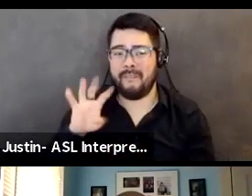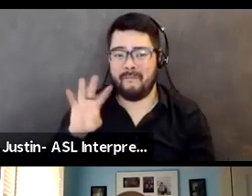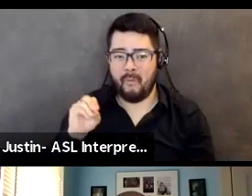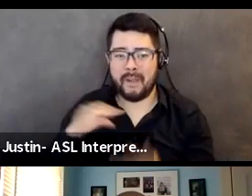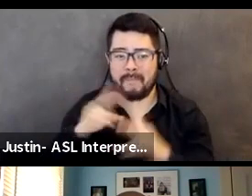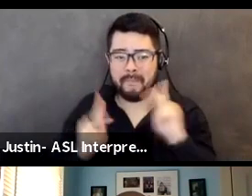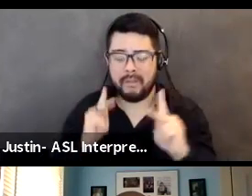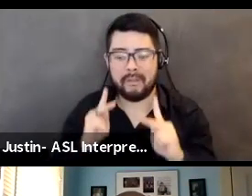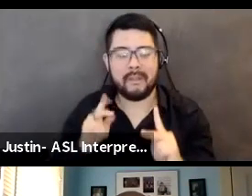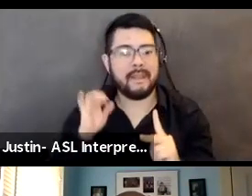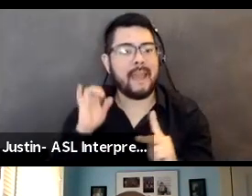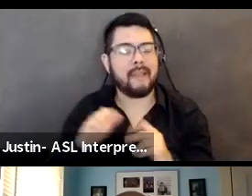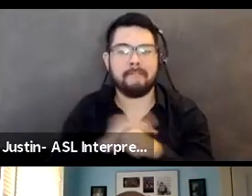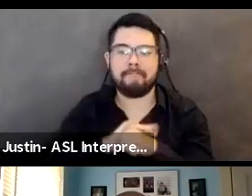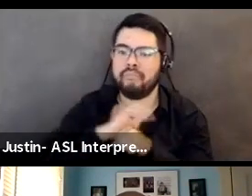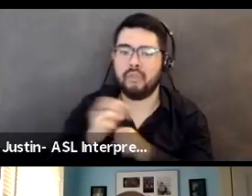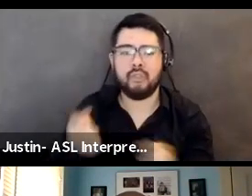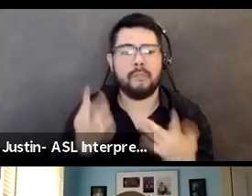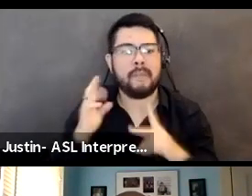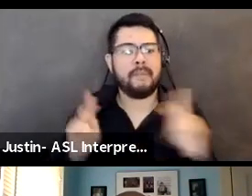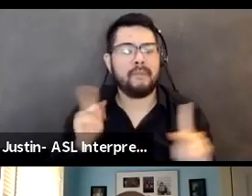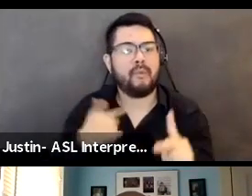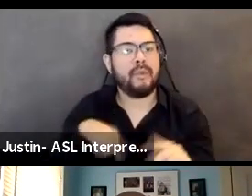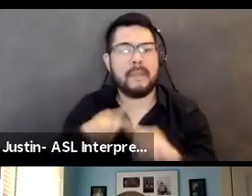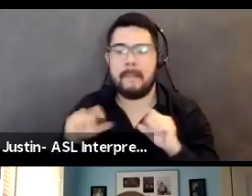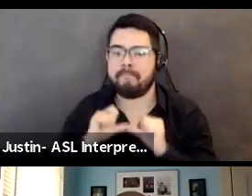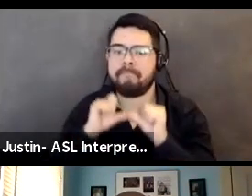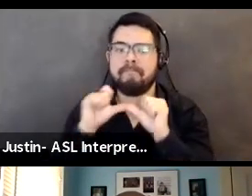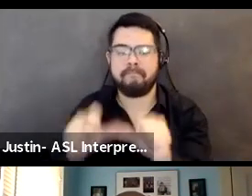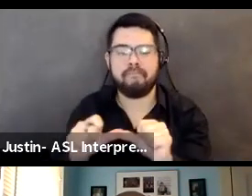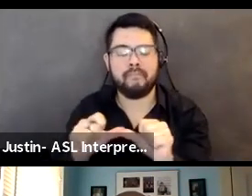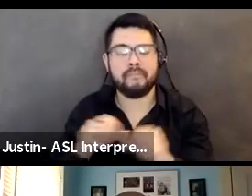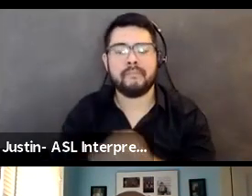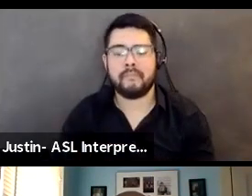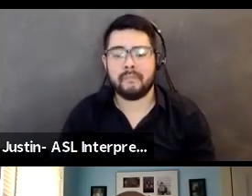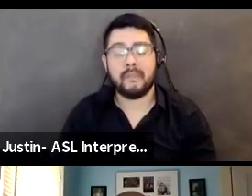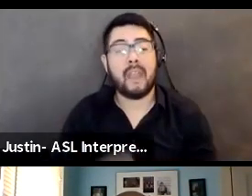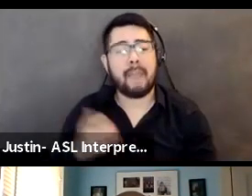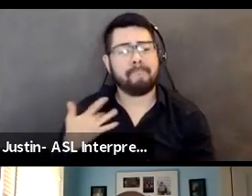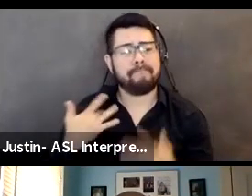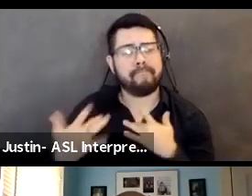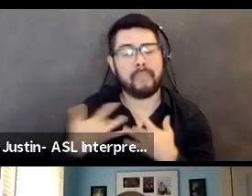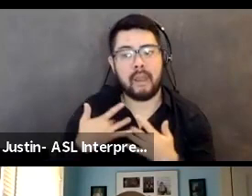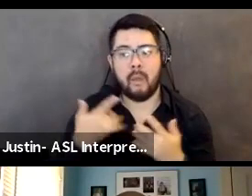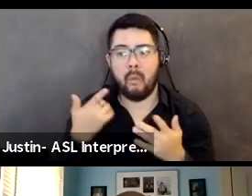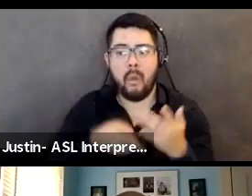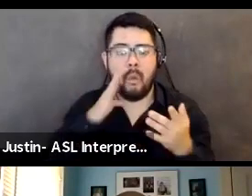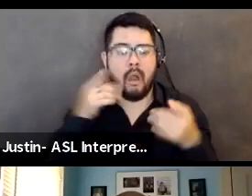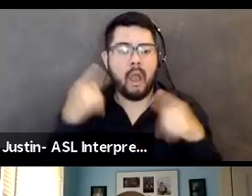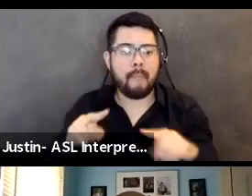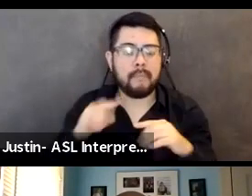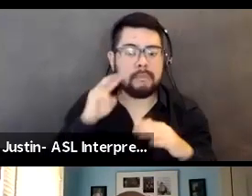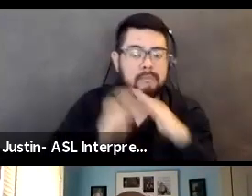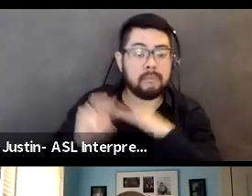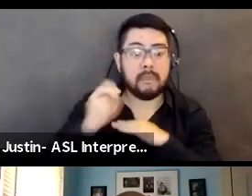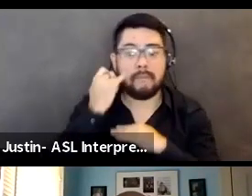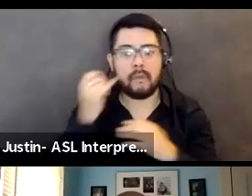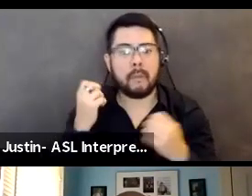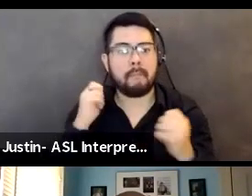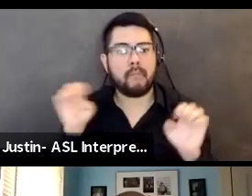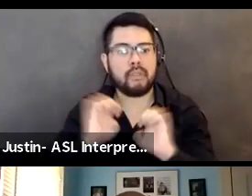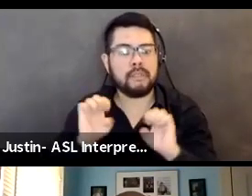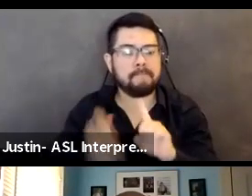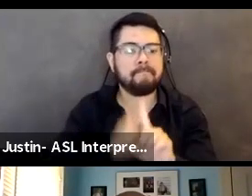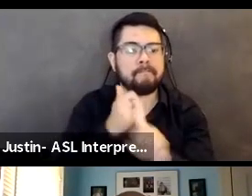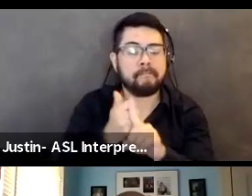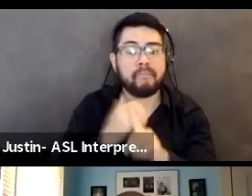dangerous and we can no longer sustain the growth in the space now it worries me to think about what could happen in an emergency our teachers are